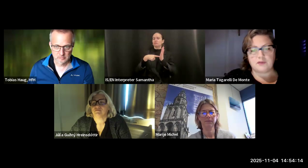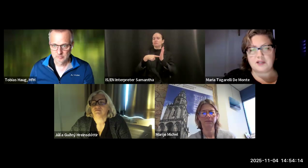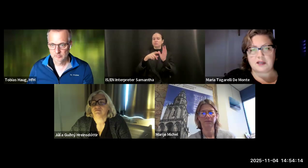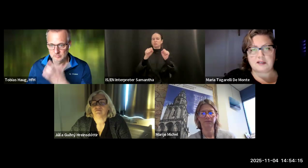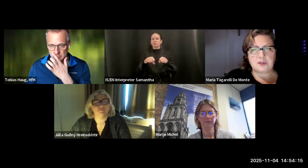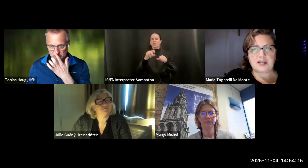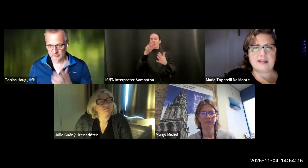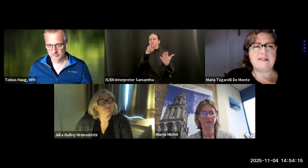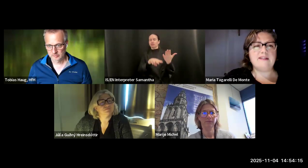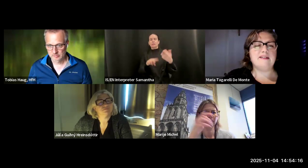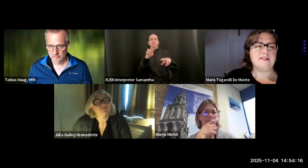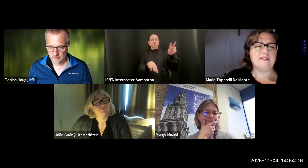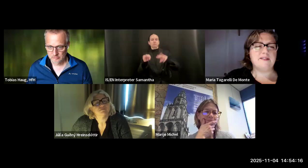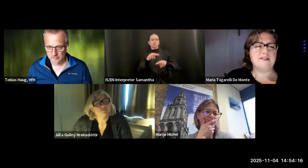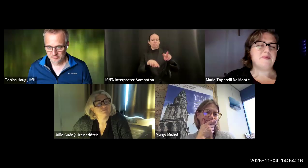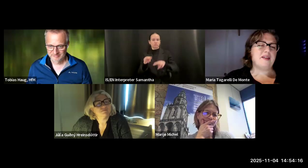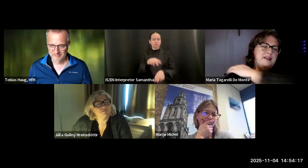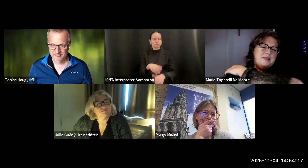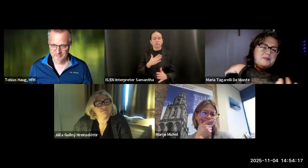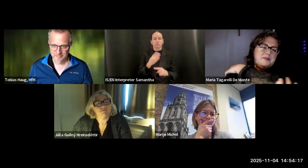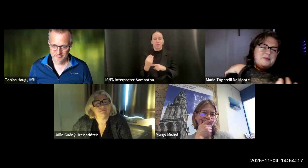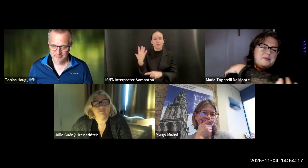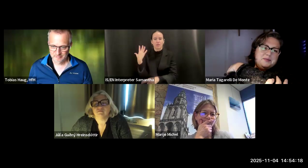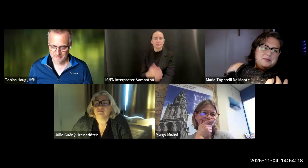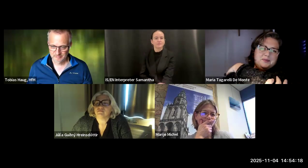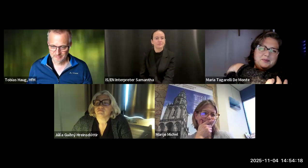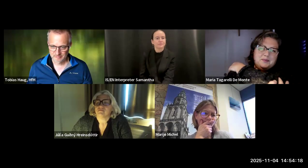a few seconds to look at it.